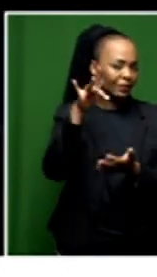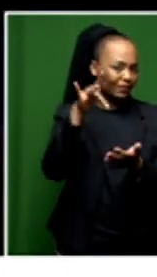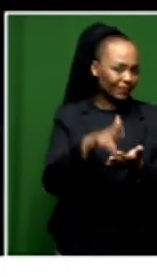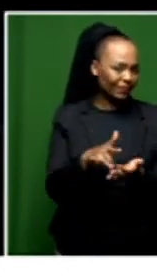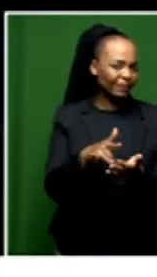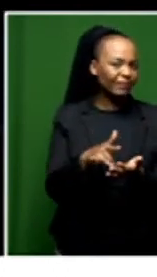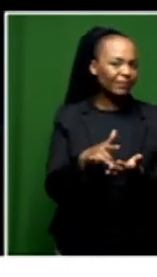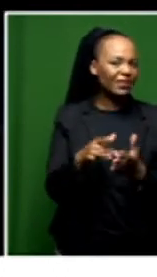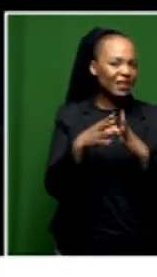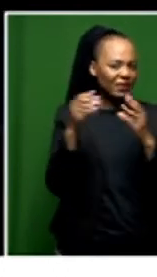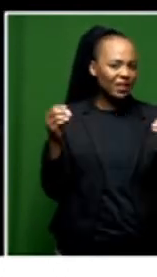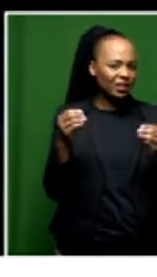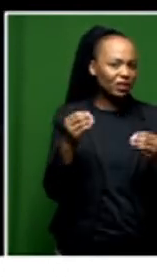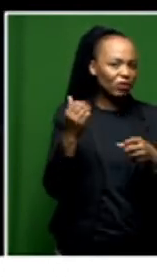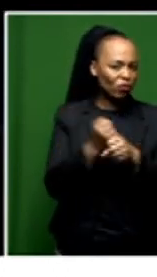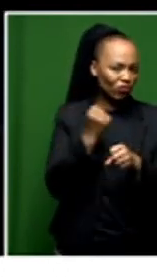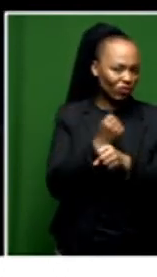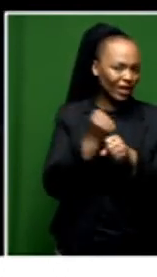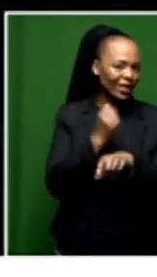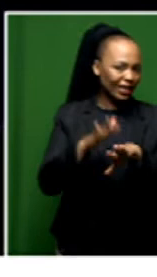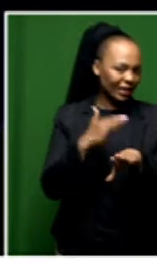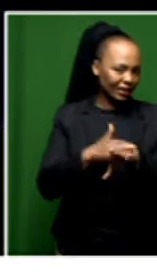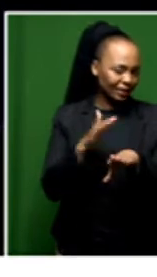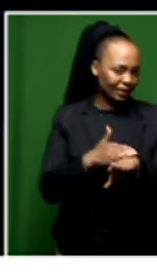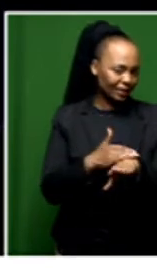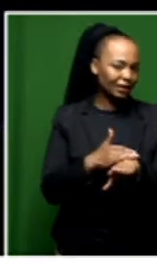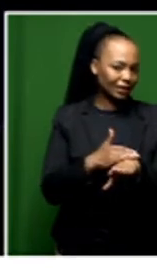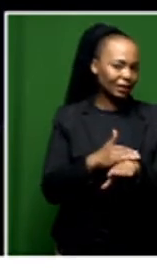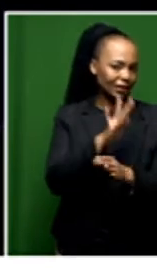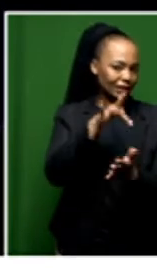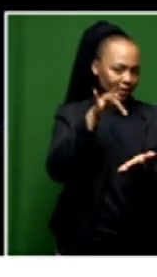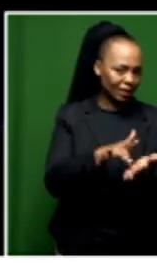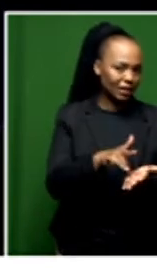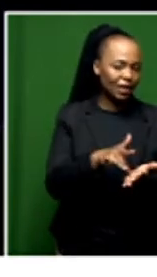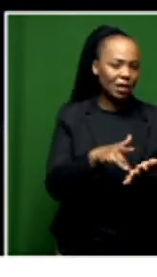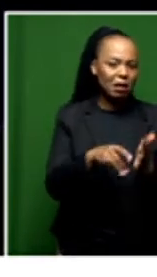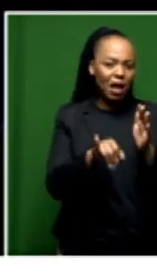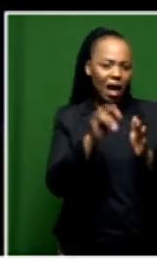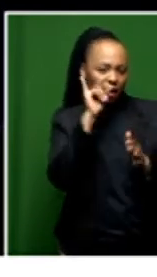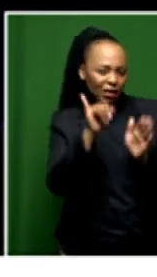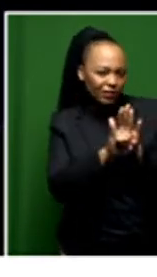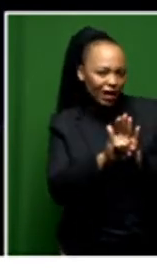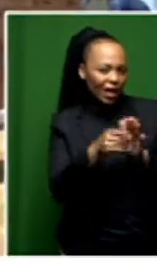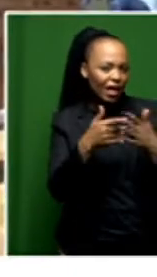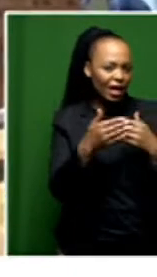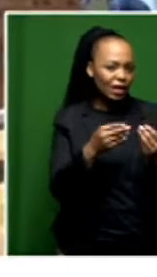evening, there was no sign of any severe damage or any problem whatsoever